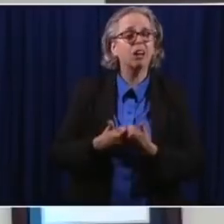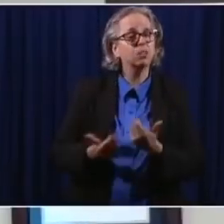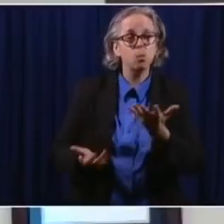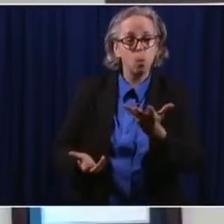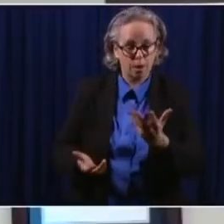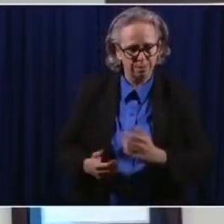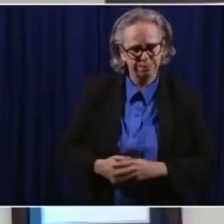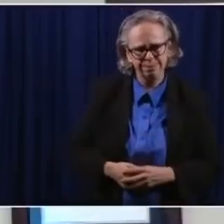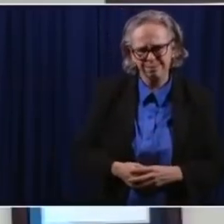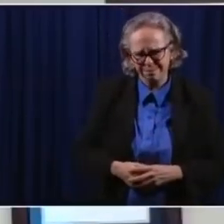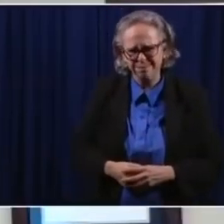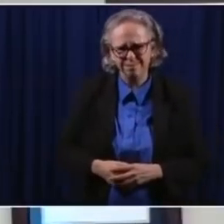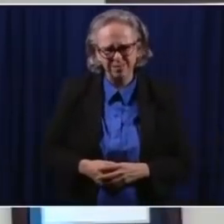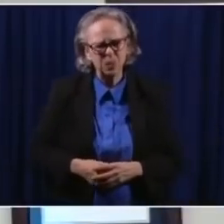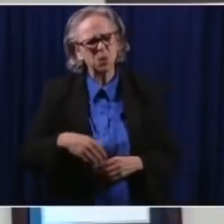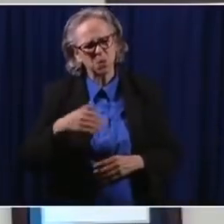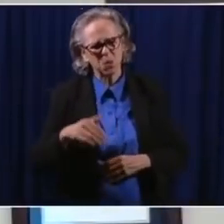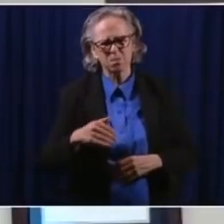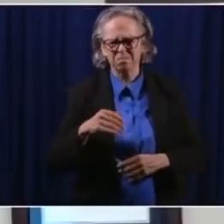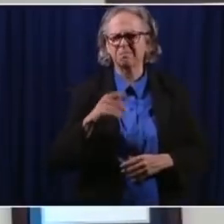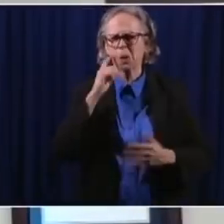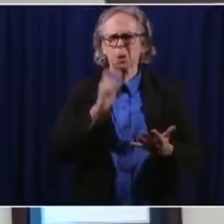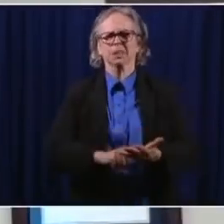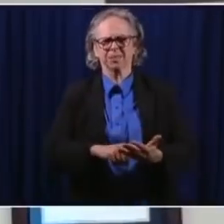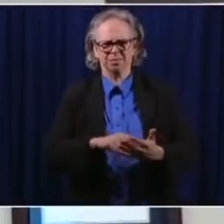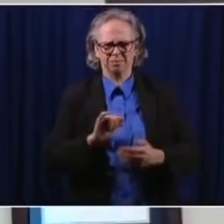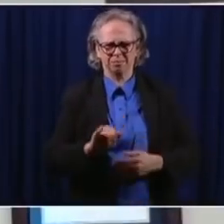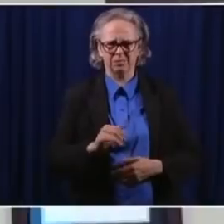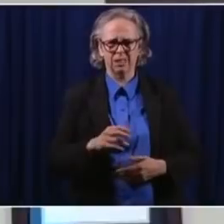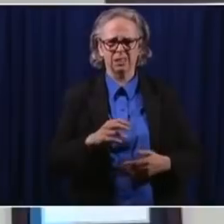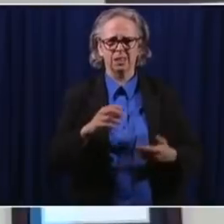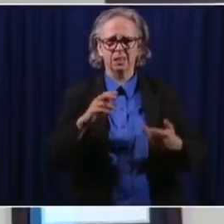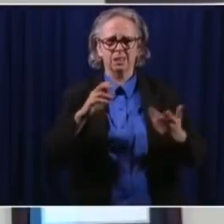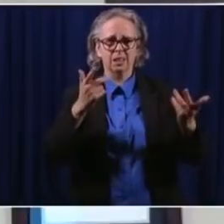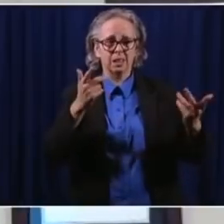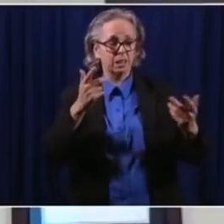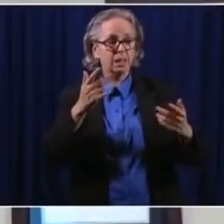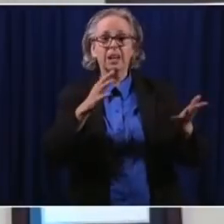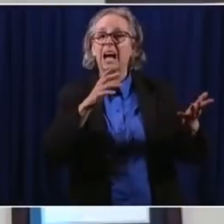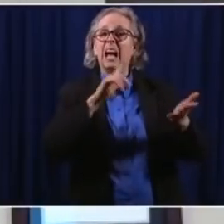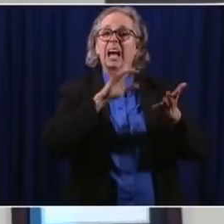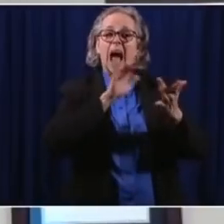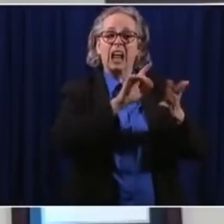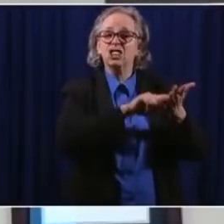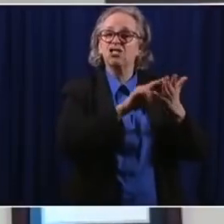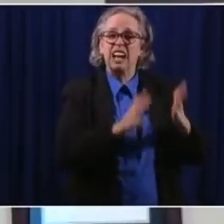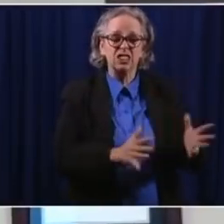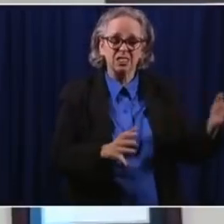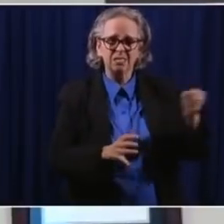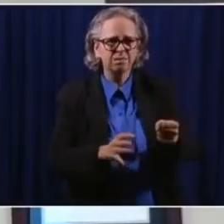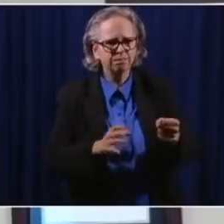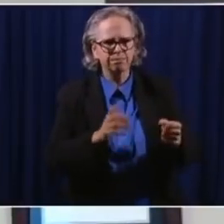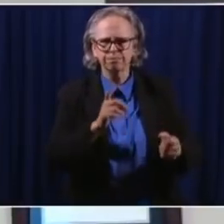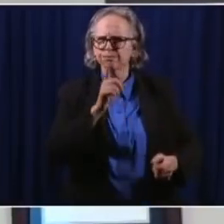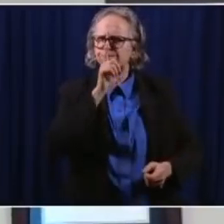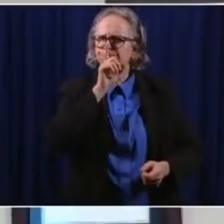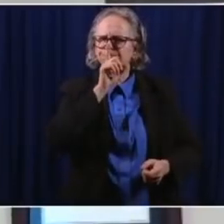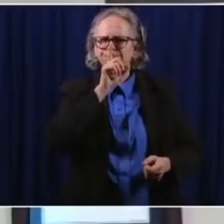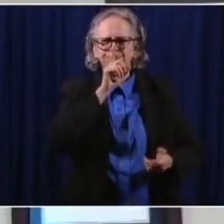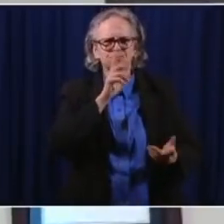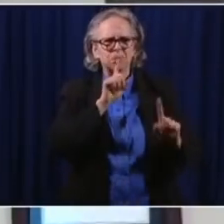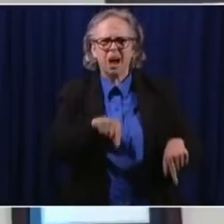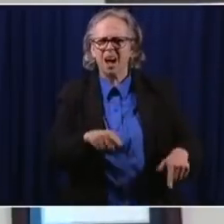complete contact lists to us. I think sometimes when people have a mild illness, they don't really want to inconvenience their